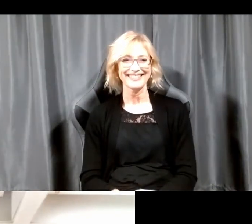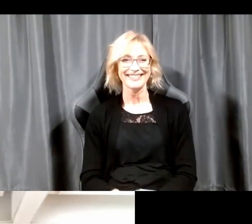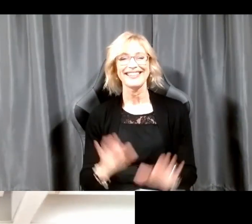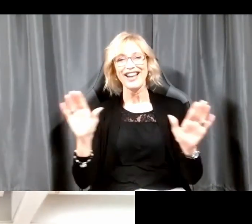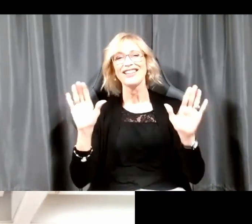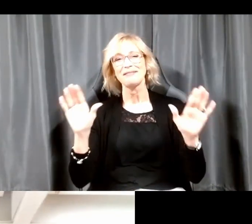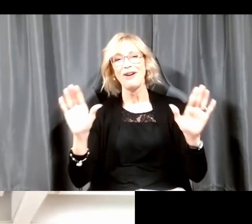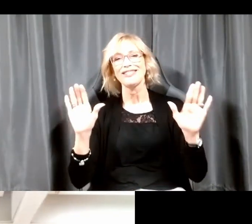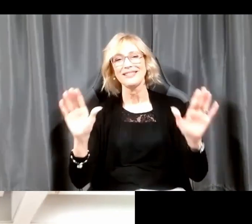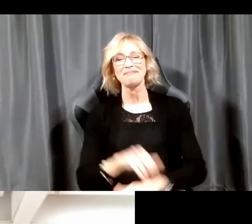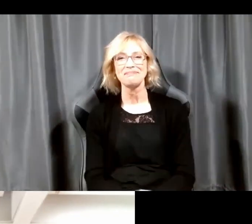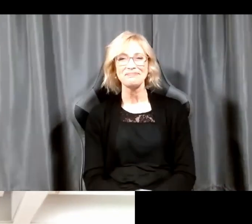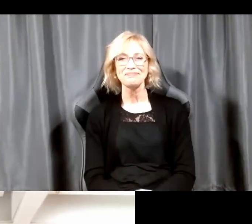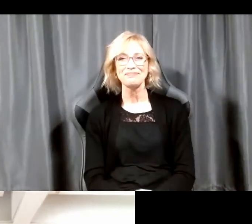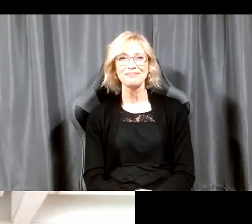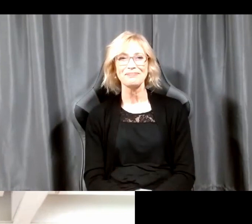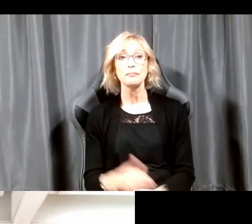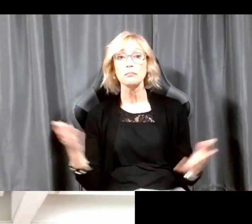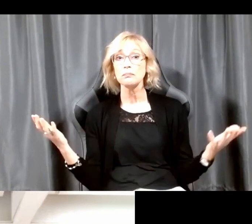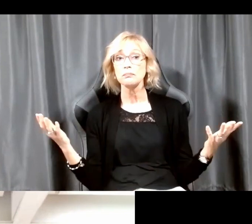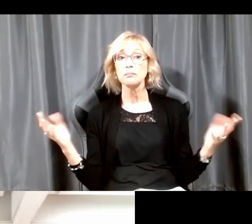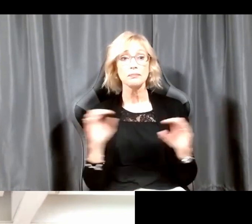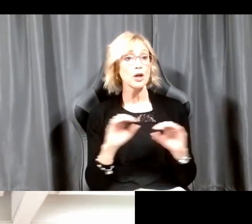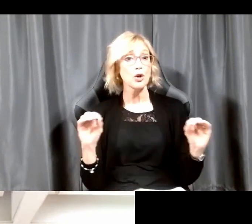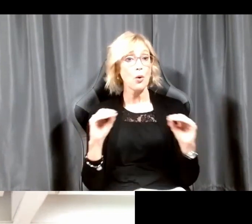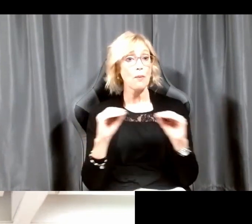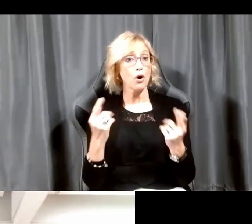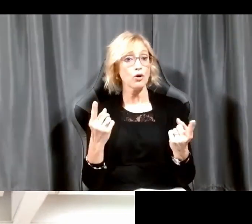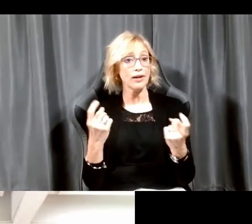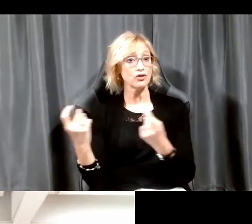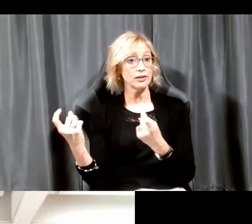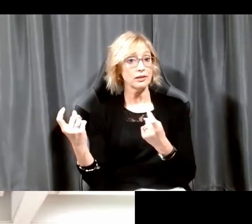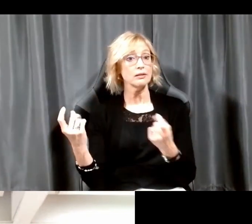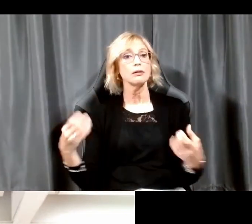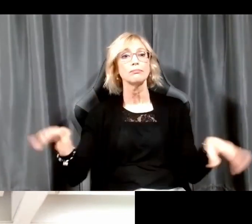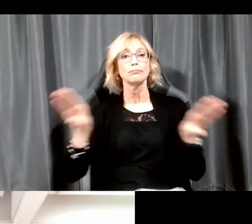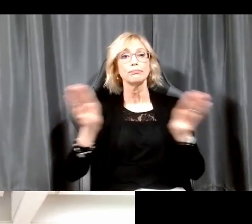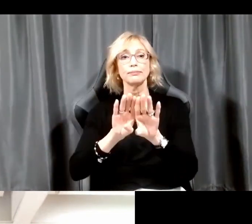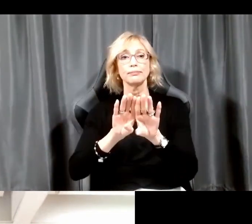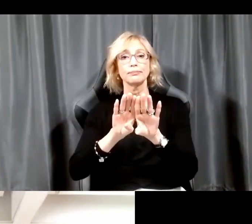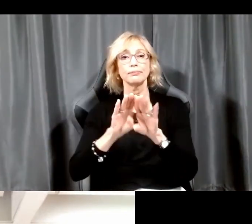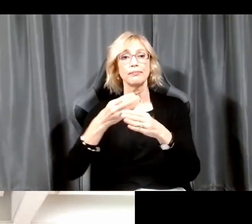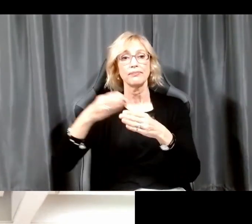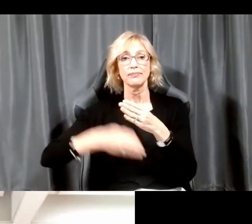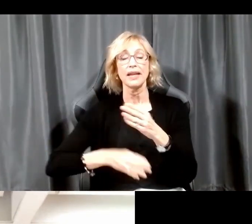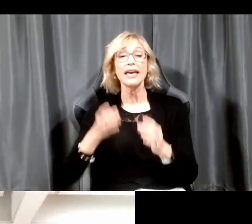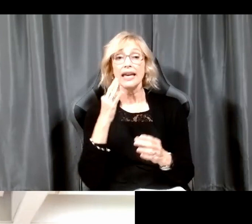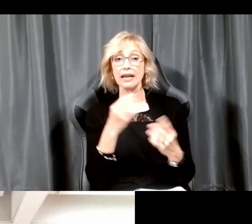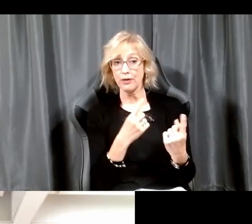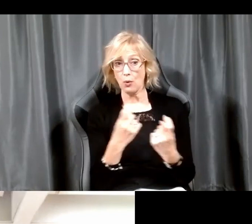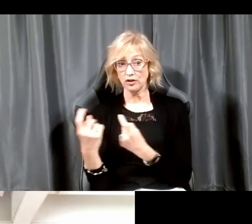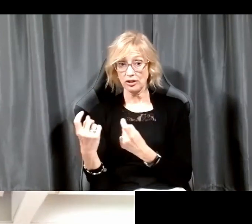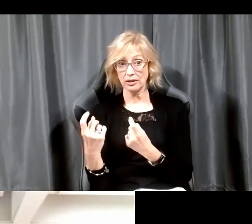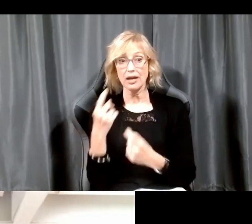Awesome, awesome. Well, if there aren't any other questions here, I think we can close out If anybody does have questions,